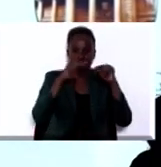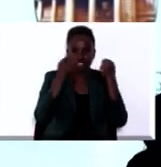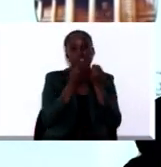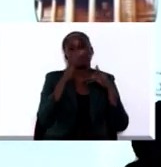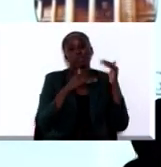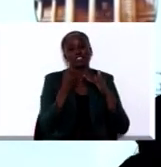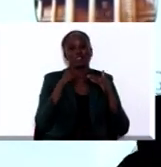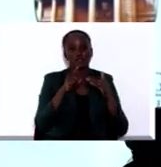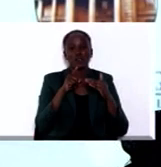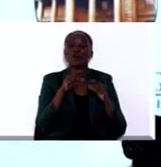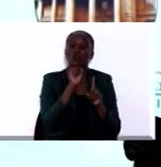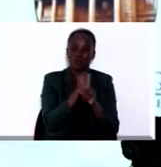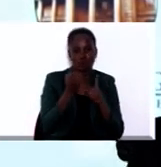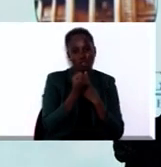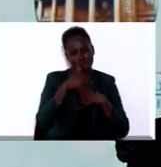social cohesion.